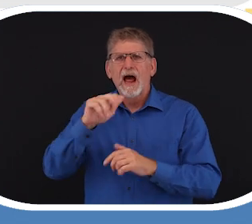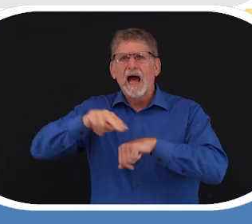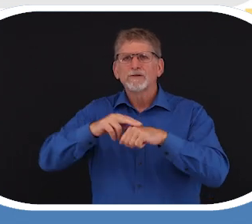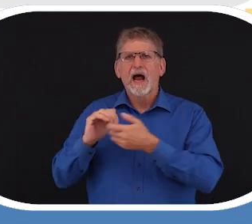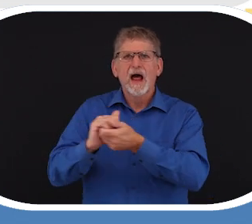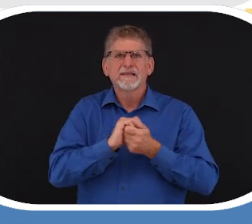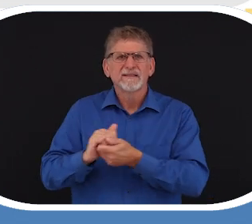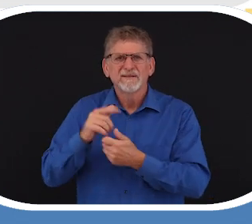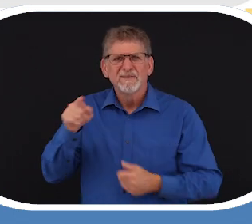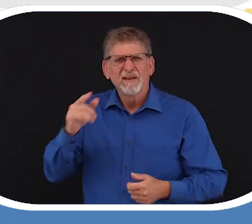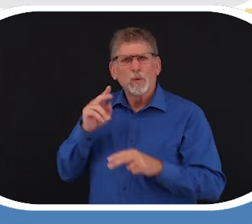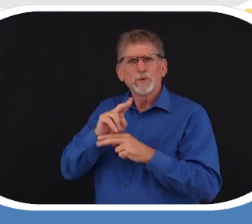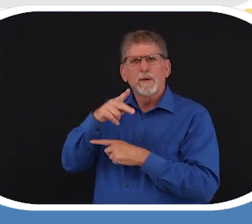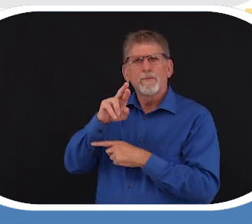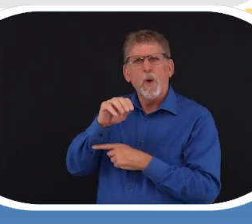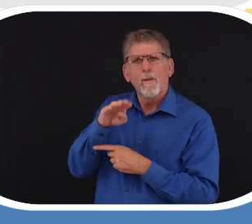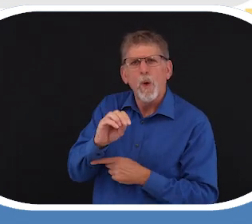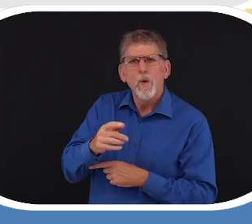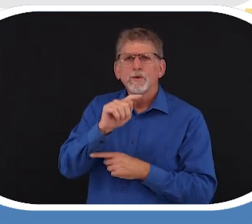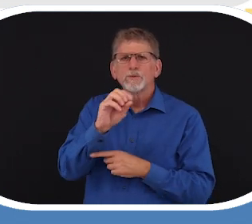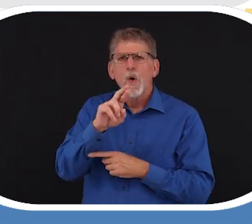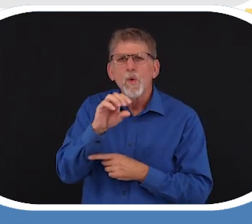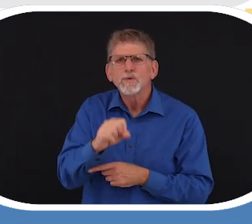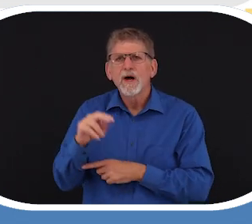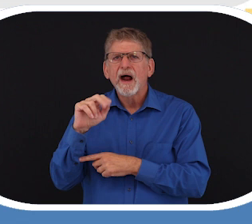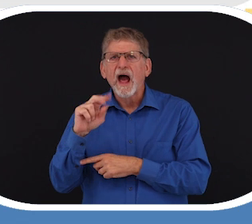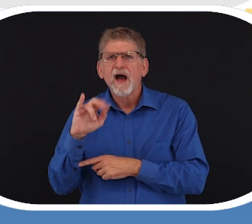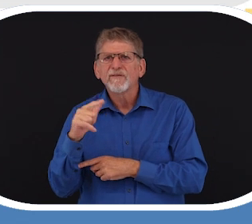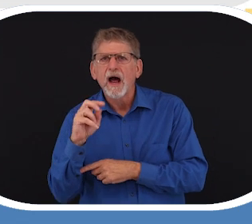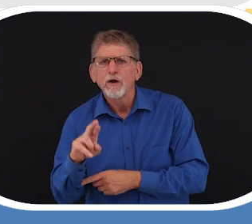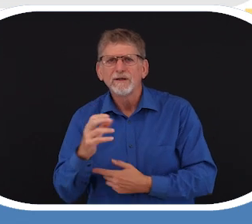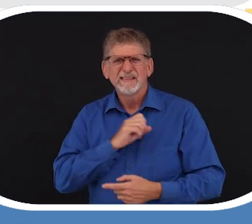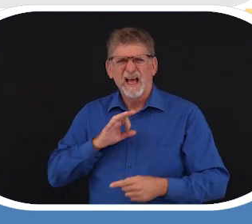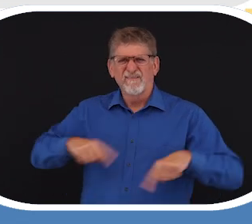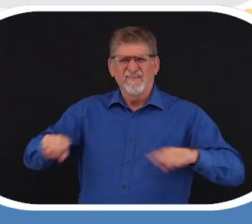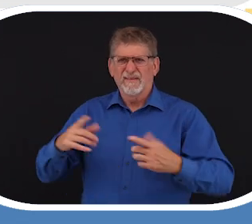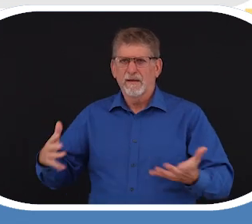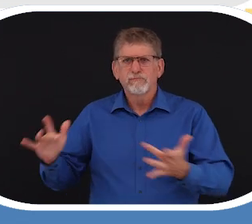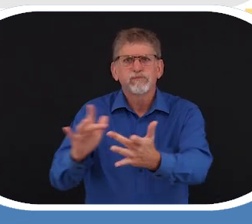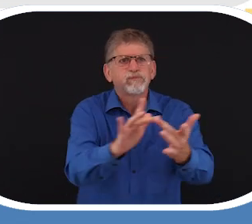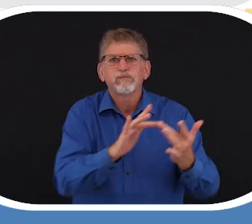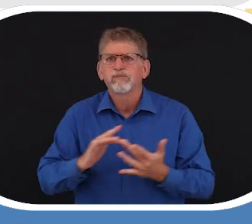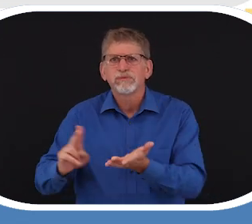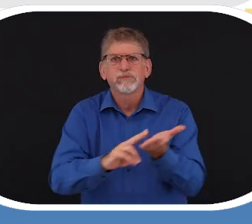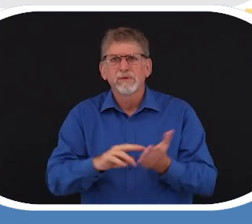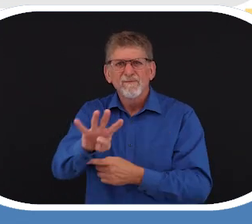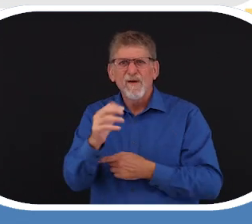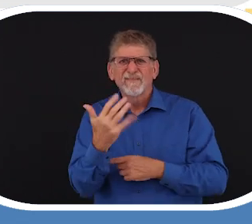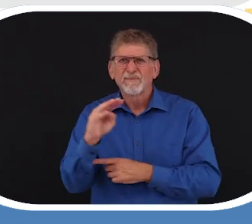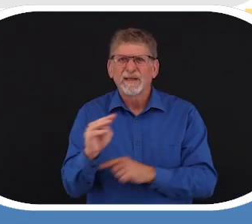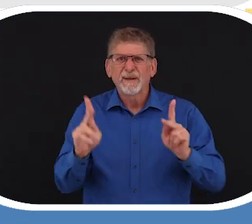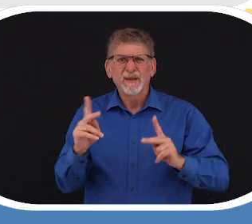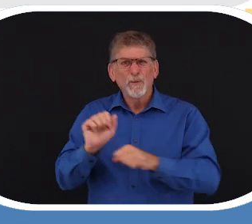Health, who use promotores and navigator staff, they've contacted and enrolled over 415 community members. And even our work with our